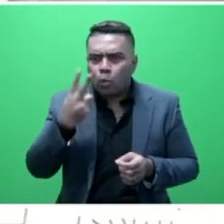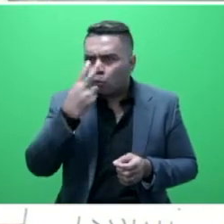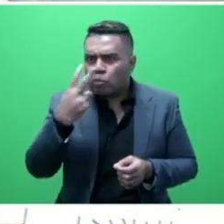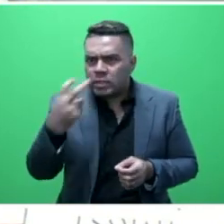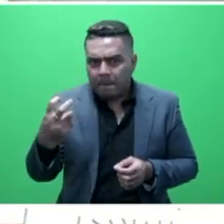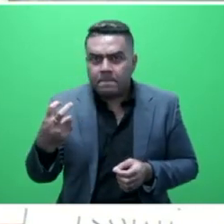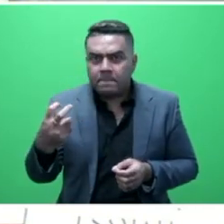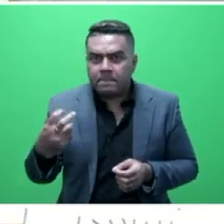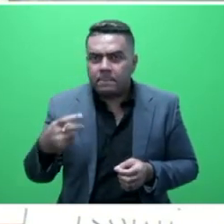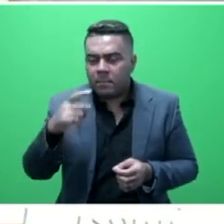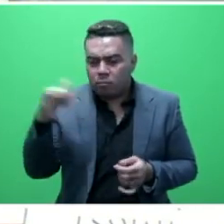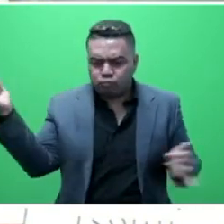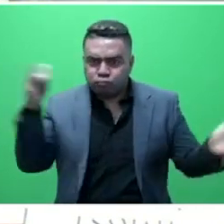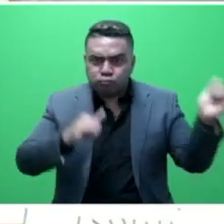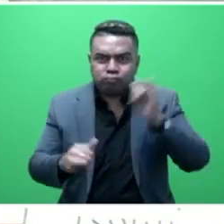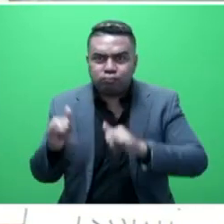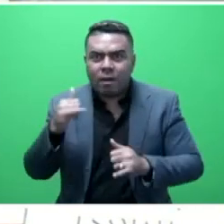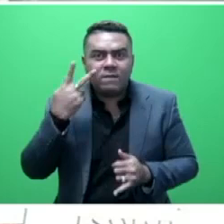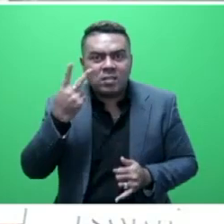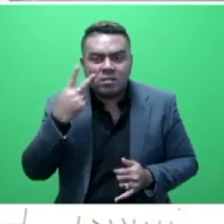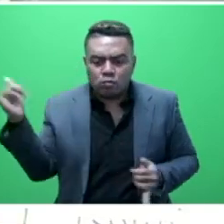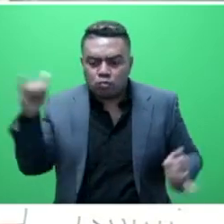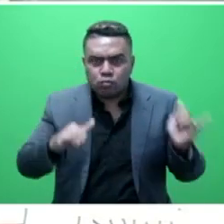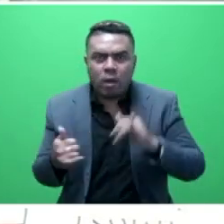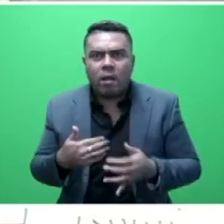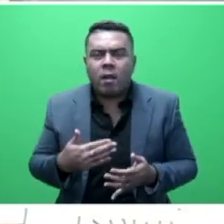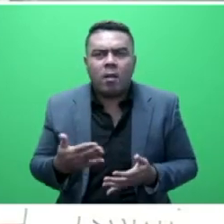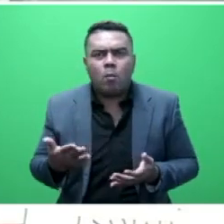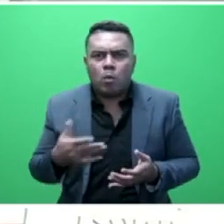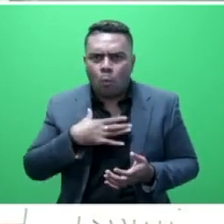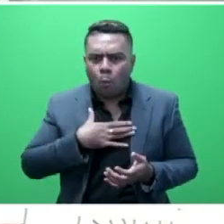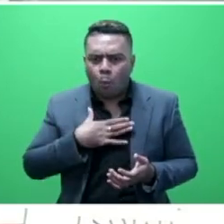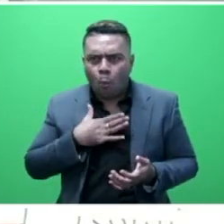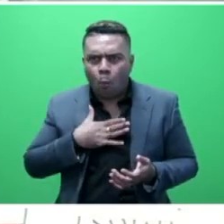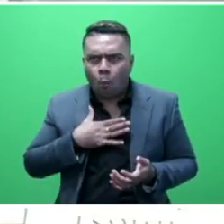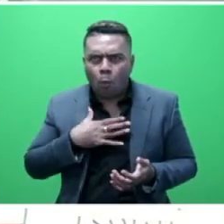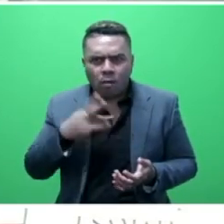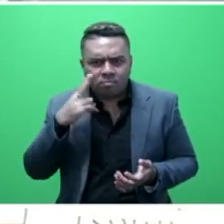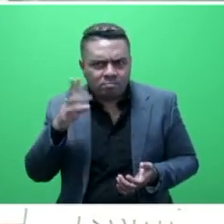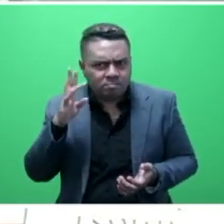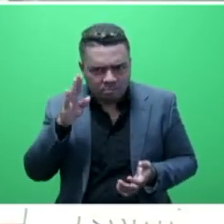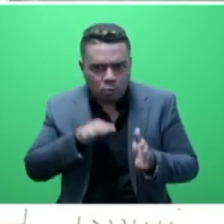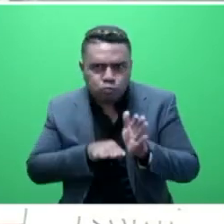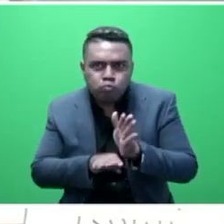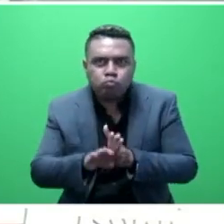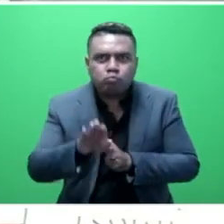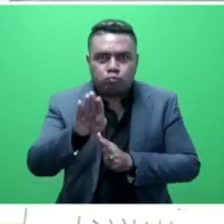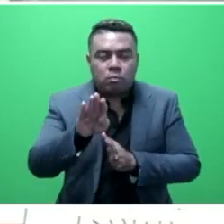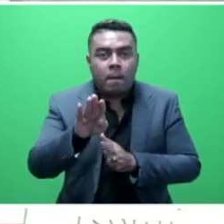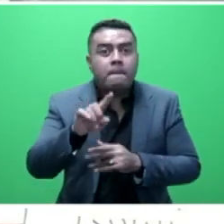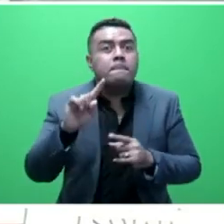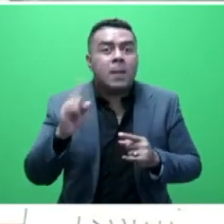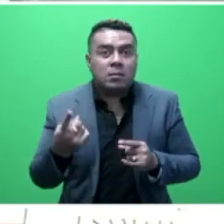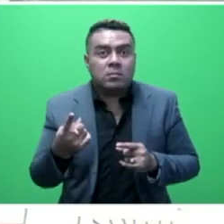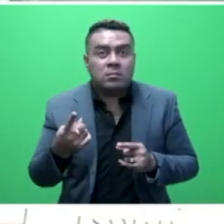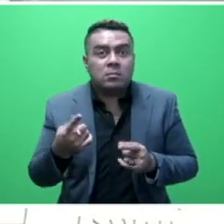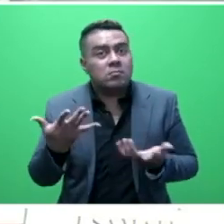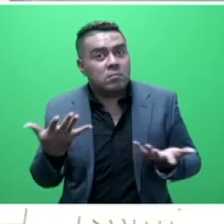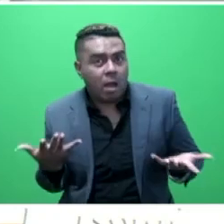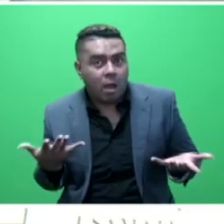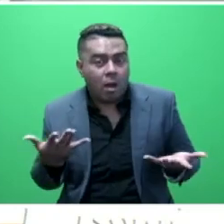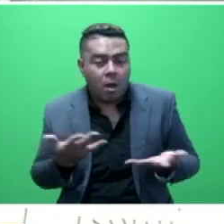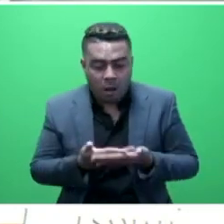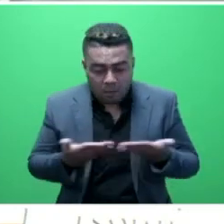in 2020. We were expecting to welcome a number of tourists that matched the number of Fijians. But with international passenger